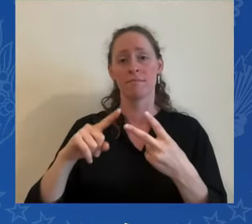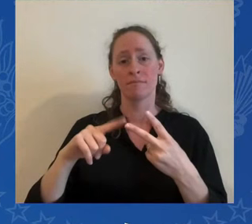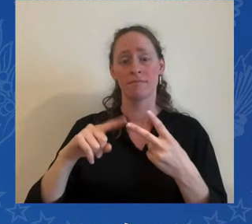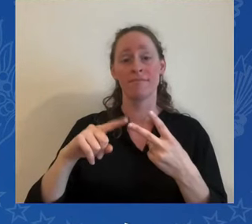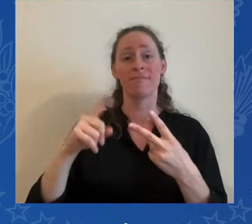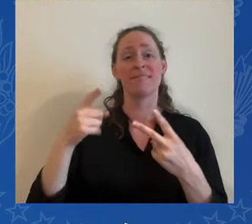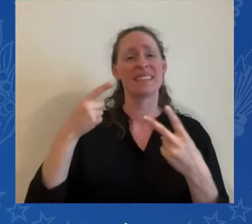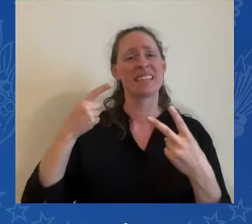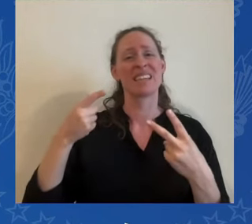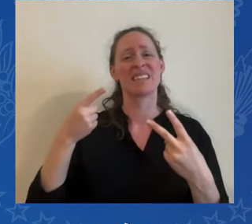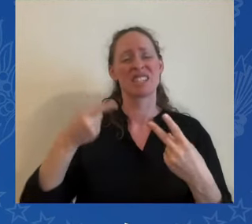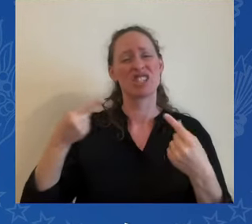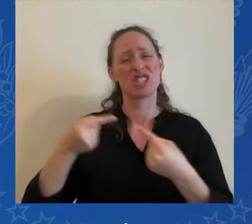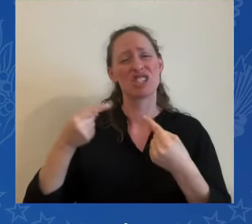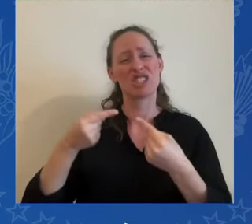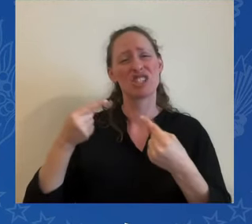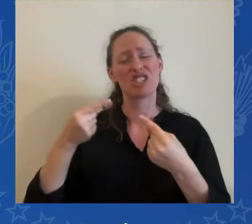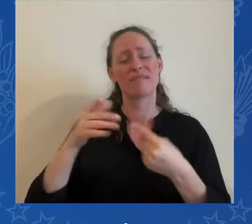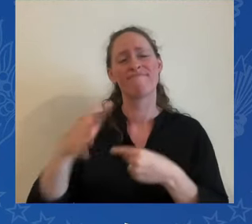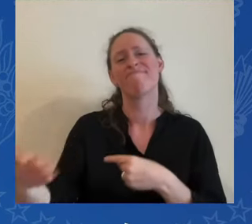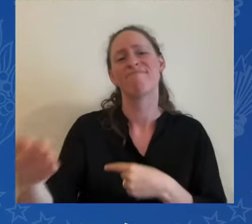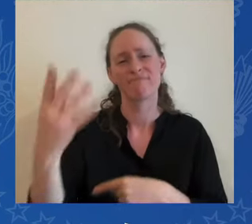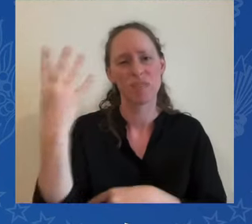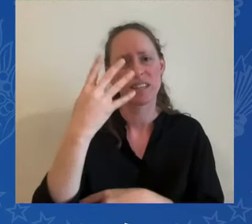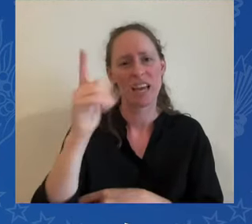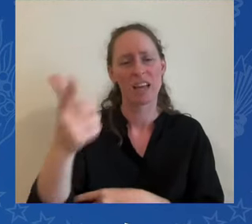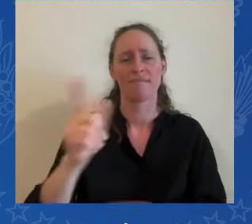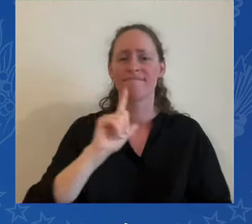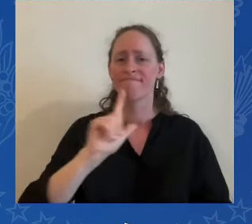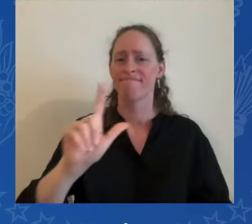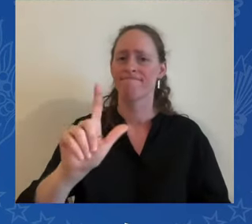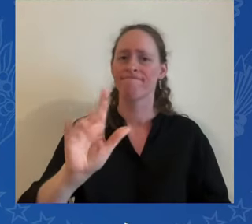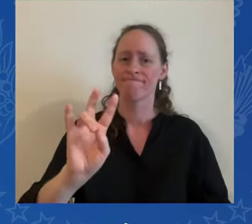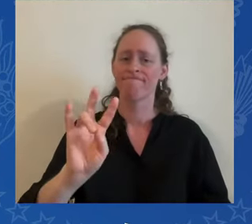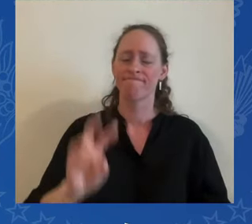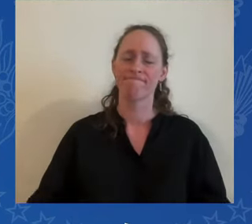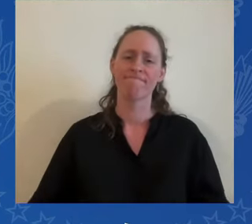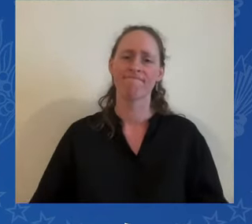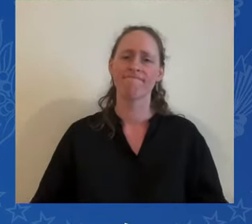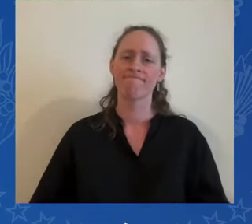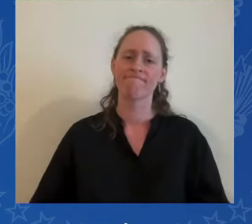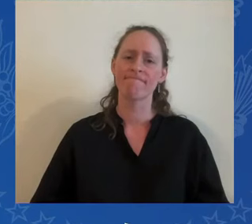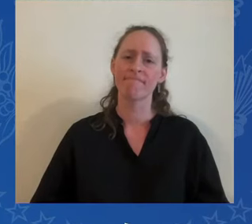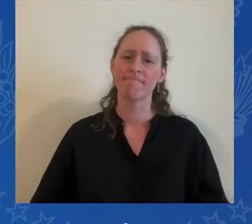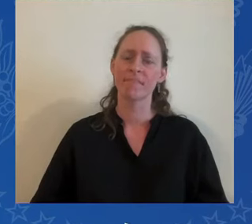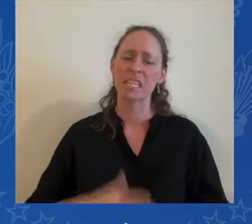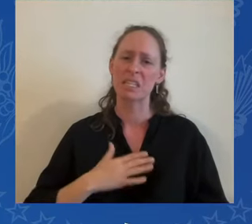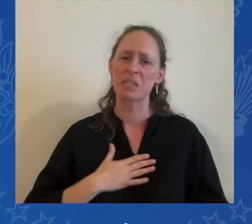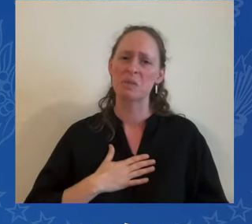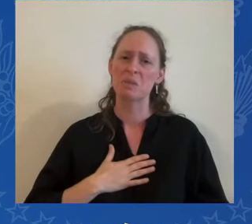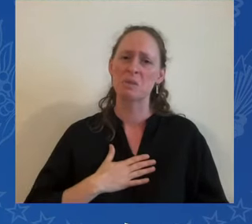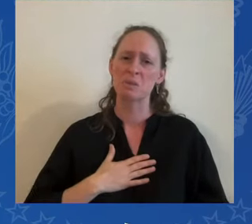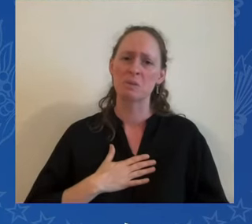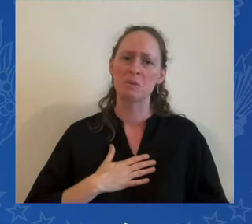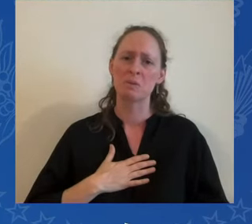They are the who and the what law enforcement of this country should be. You know, their families are here today,